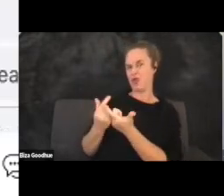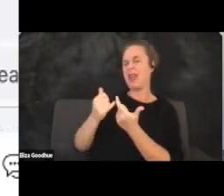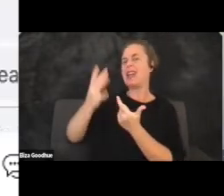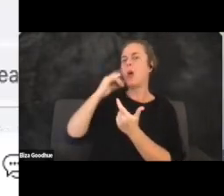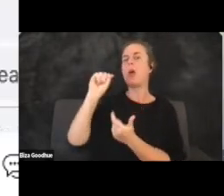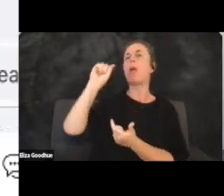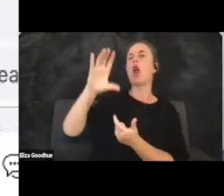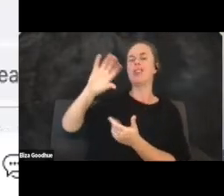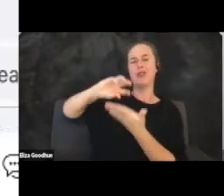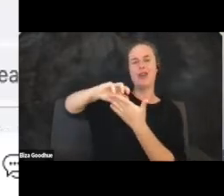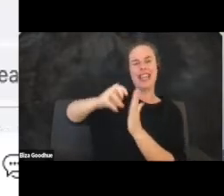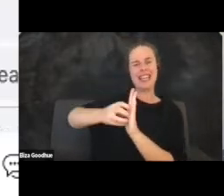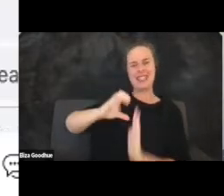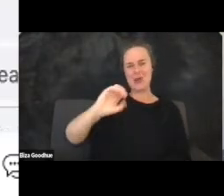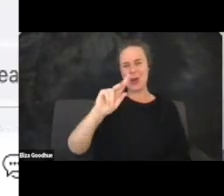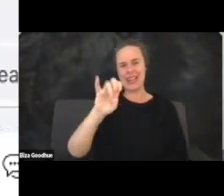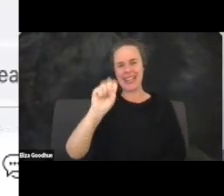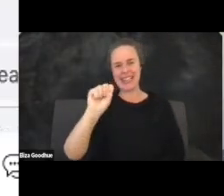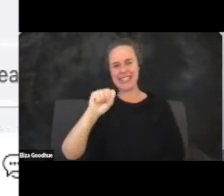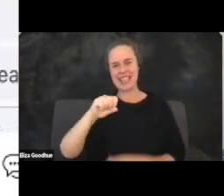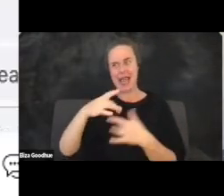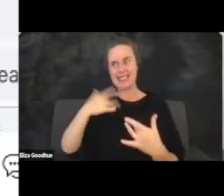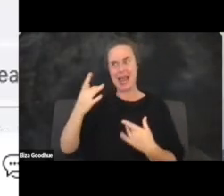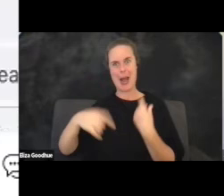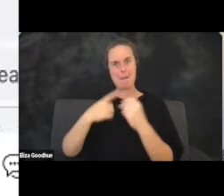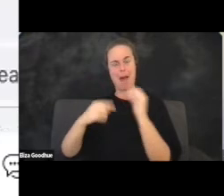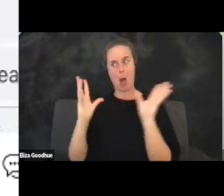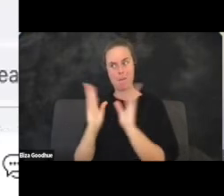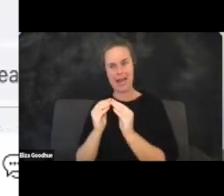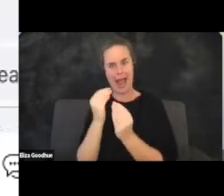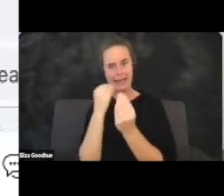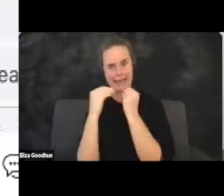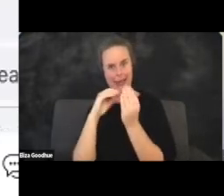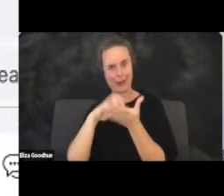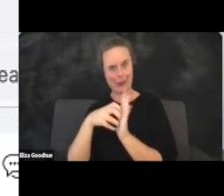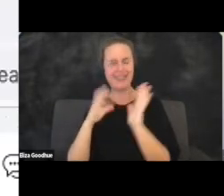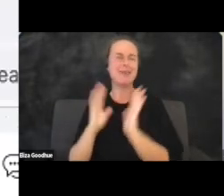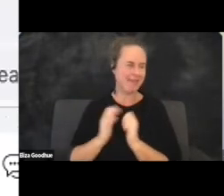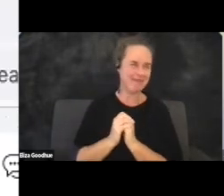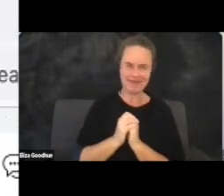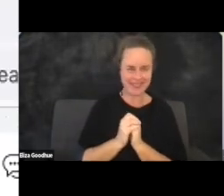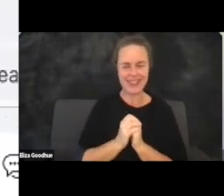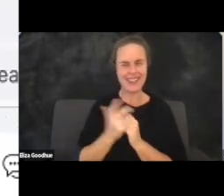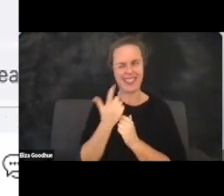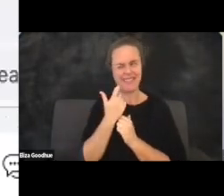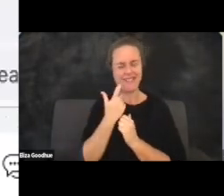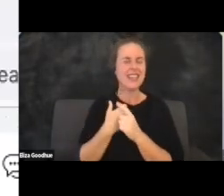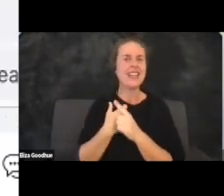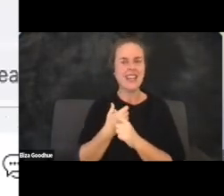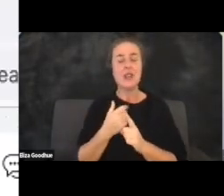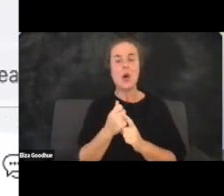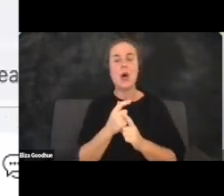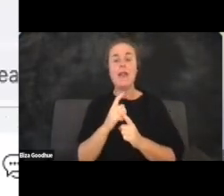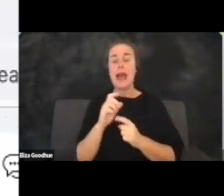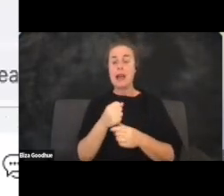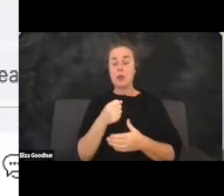about list. But I think, you know, the embedded positions have been a big focus of being